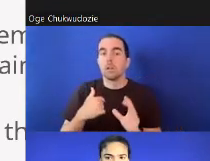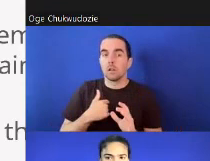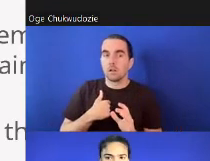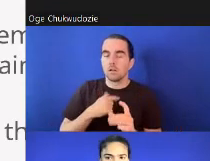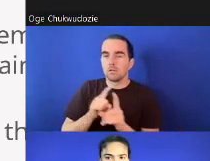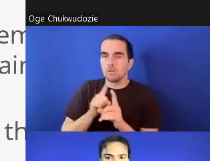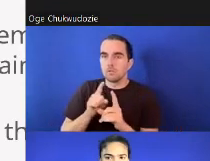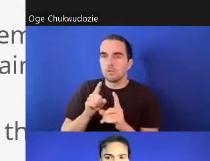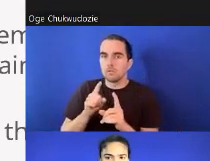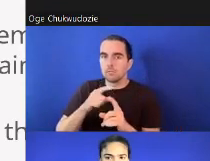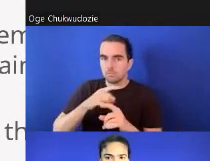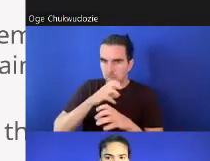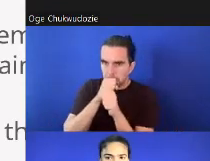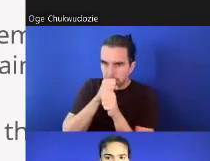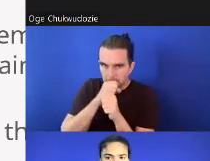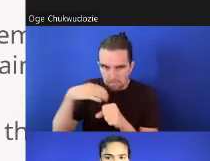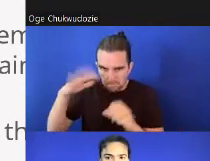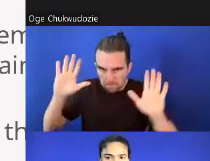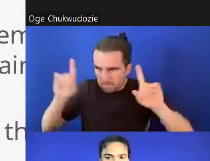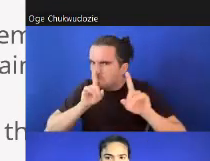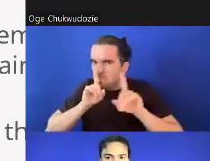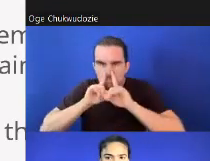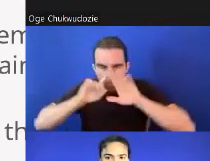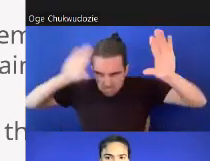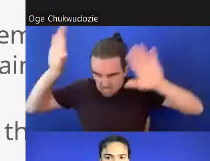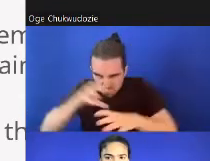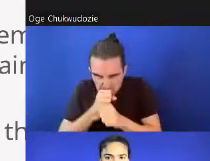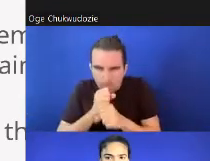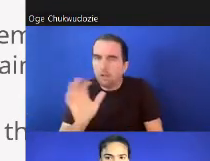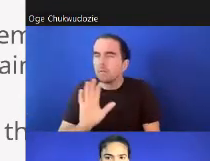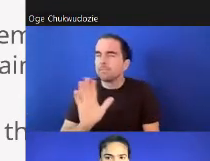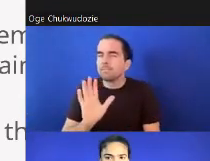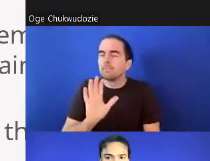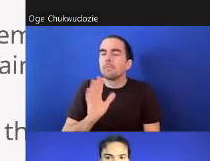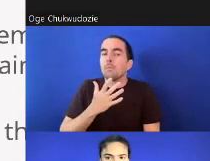the person reporting. It goes to protect the victim